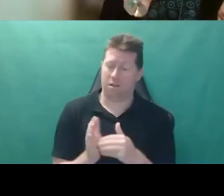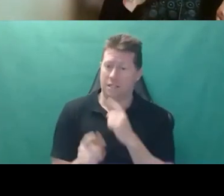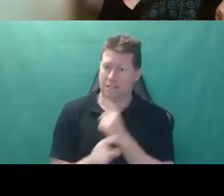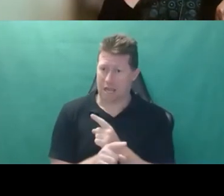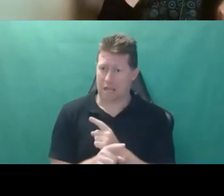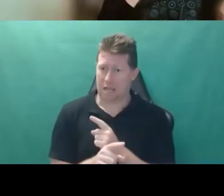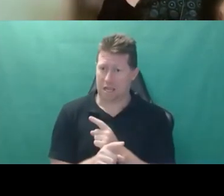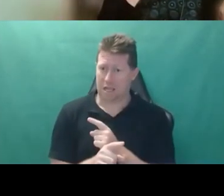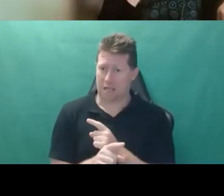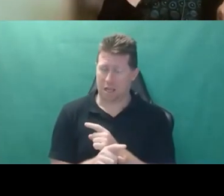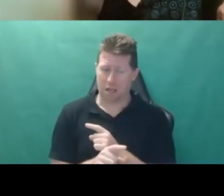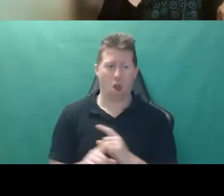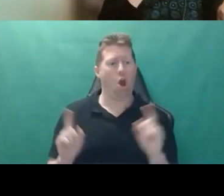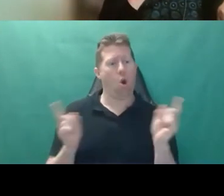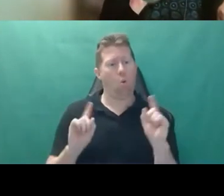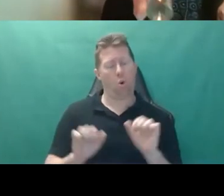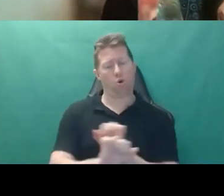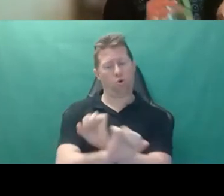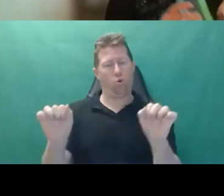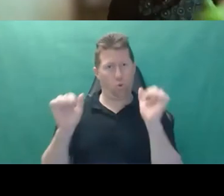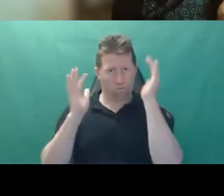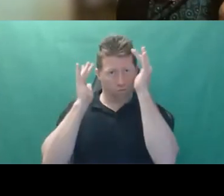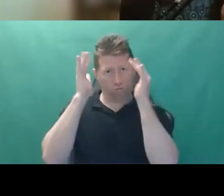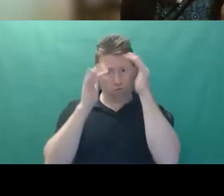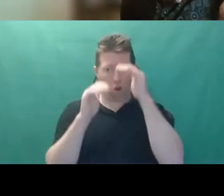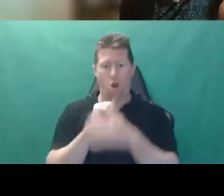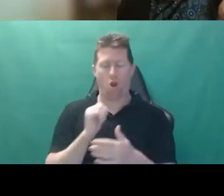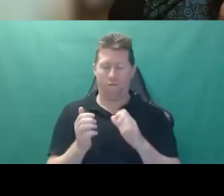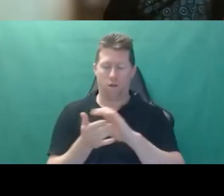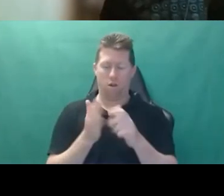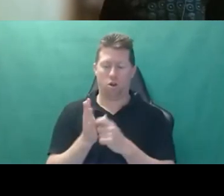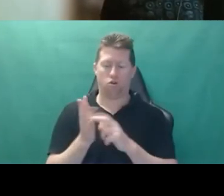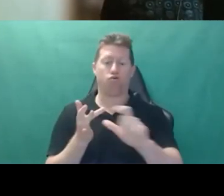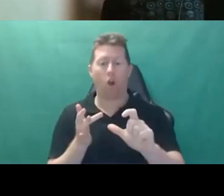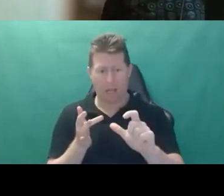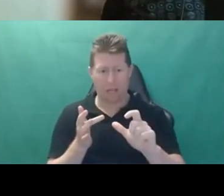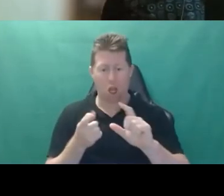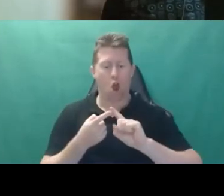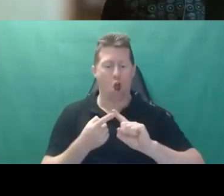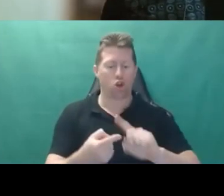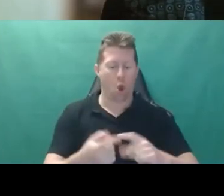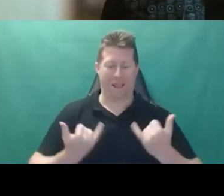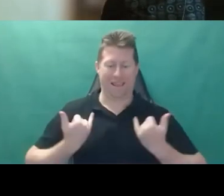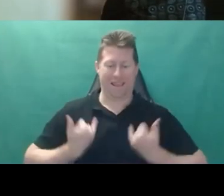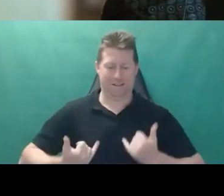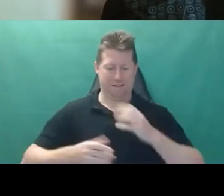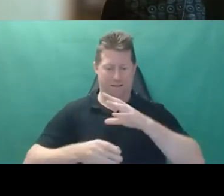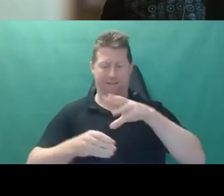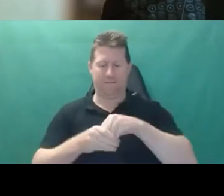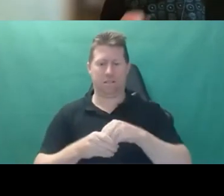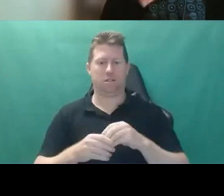um, what are your thoughts on how chronic ongoing illness fits into the social model of